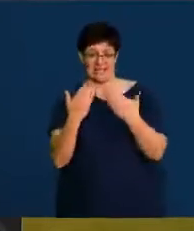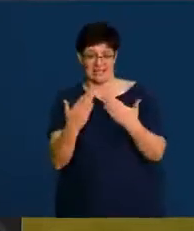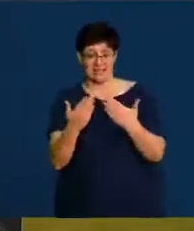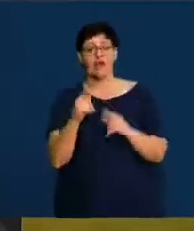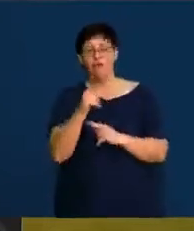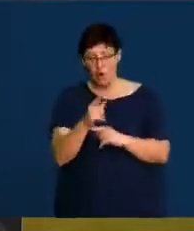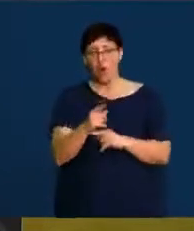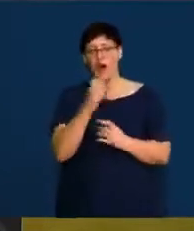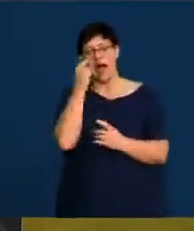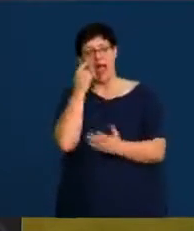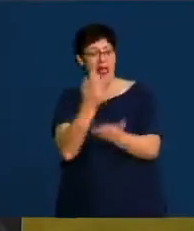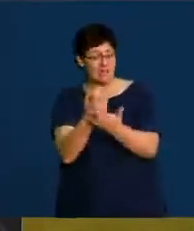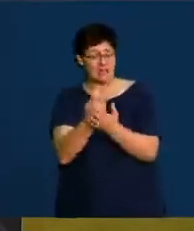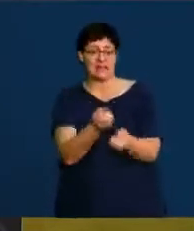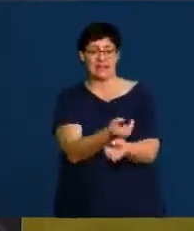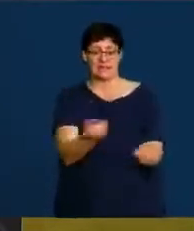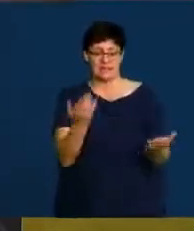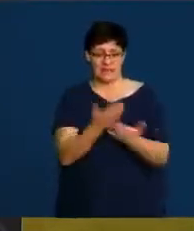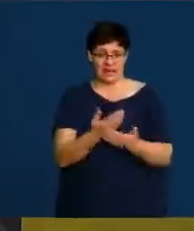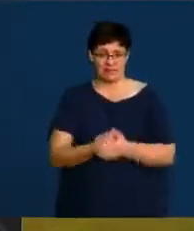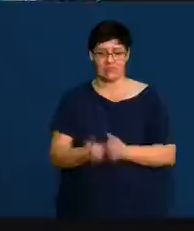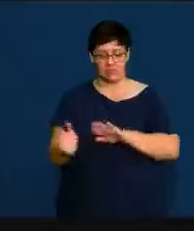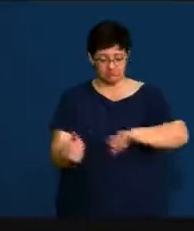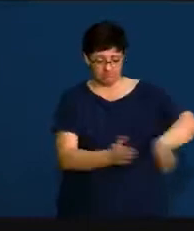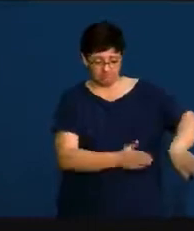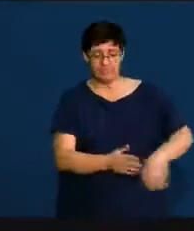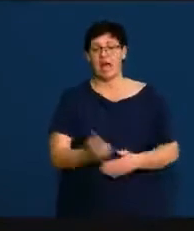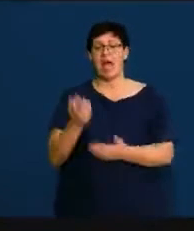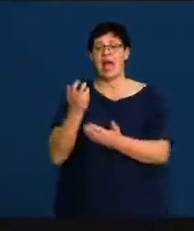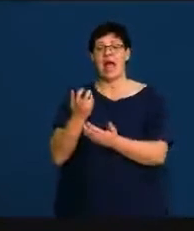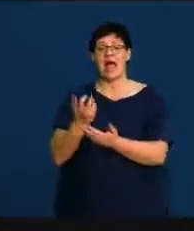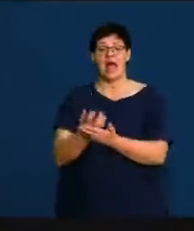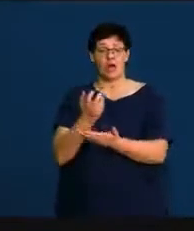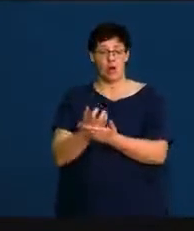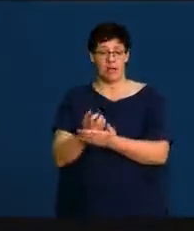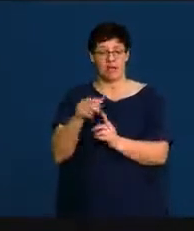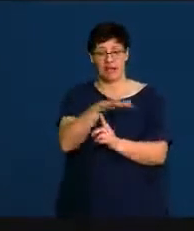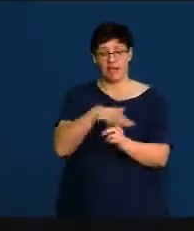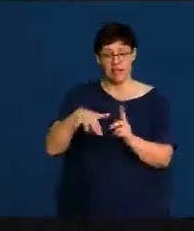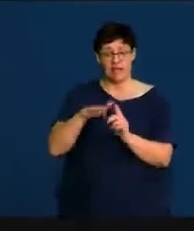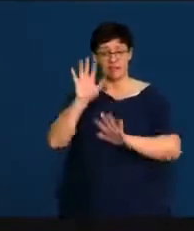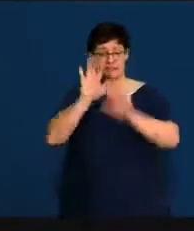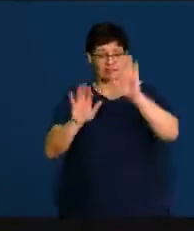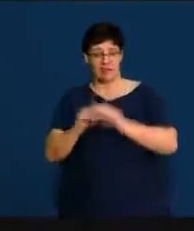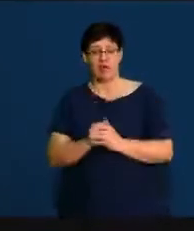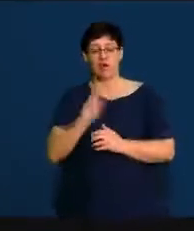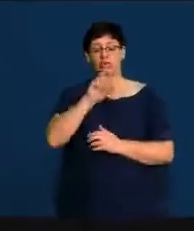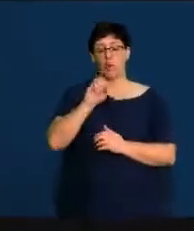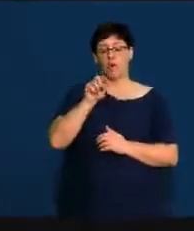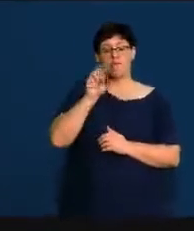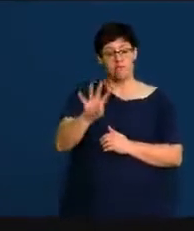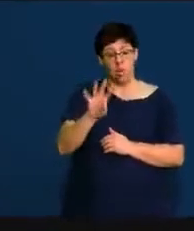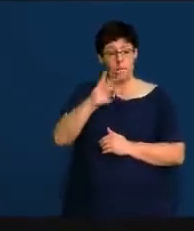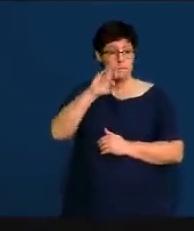the necessary evidence. Let's move on to the economic geography on a map. And in this example, the 2014